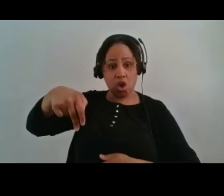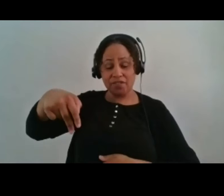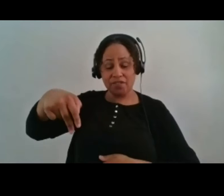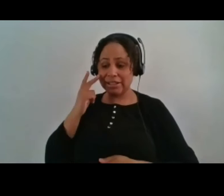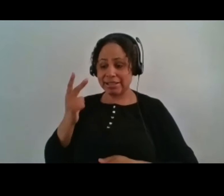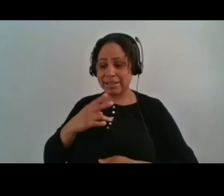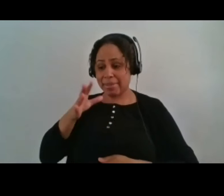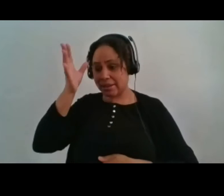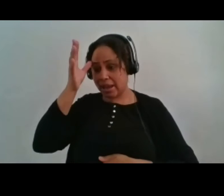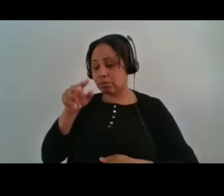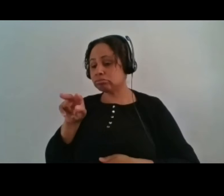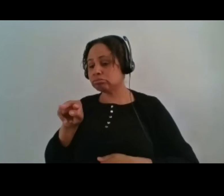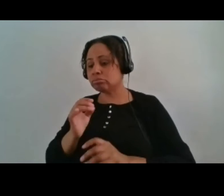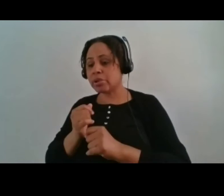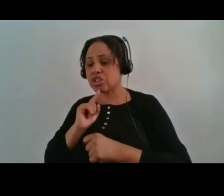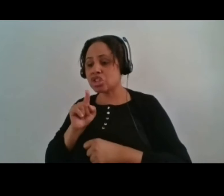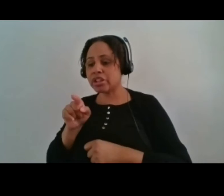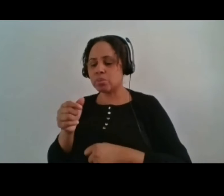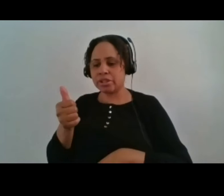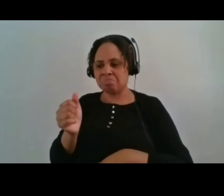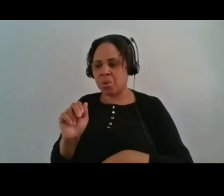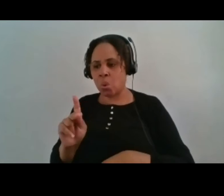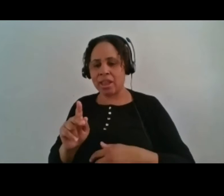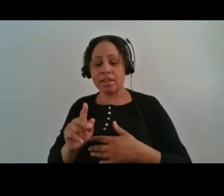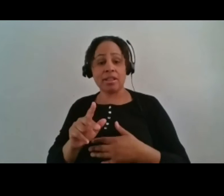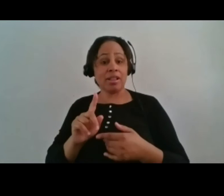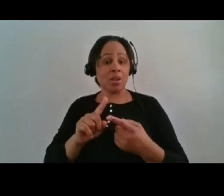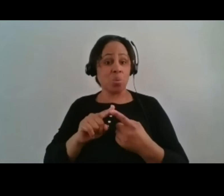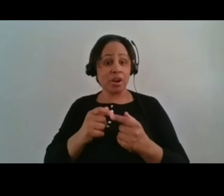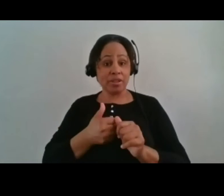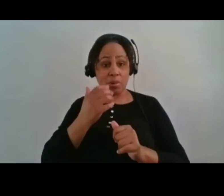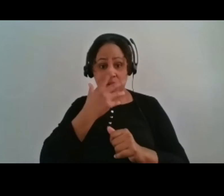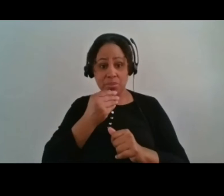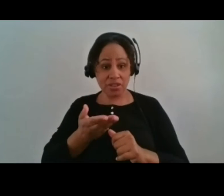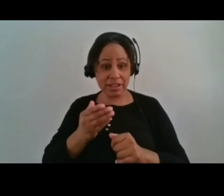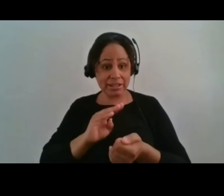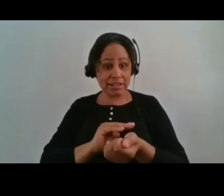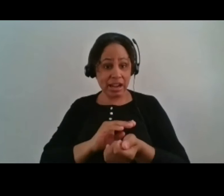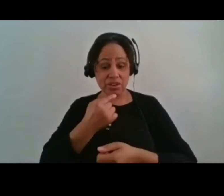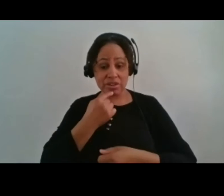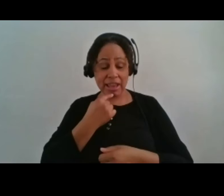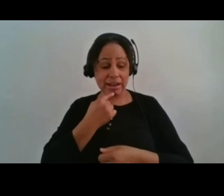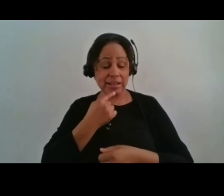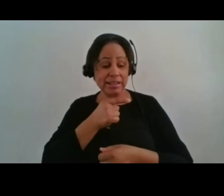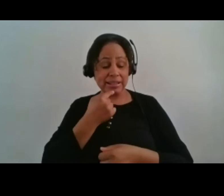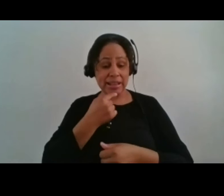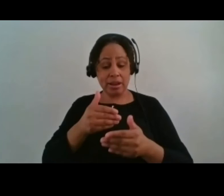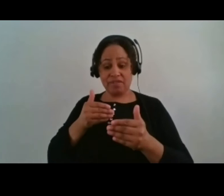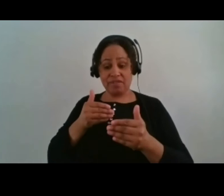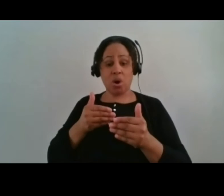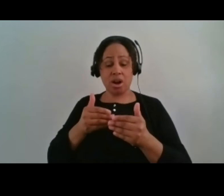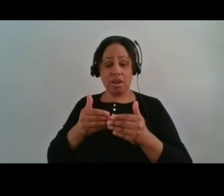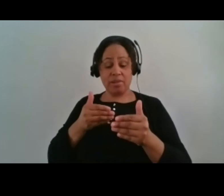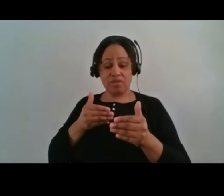okay. One of the most beautiful things the doctor said was that before they even closed everything up, they simply connected the urinary tract